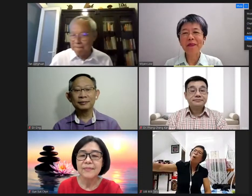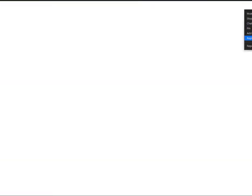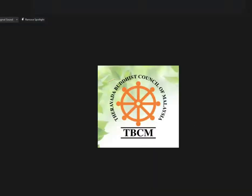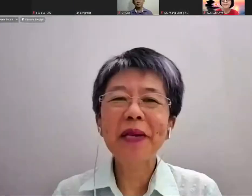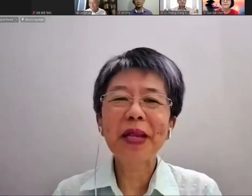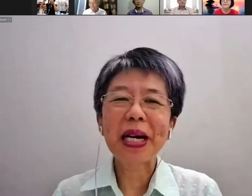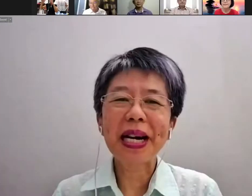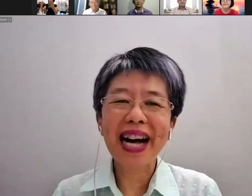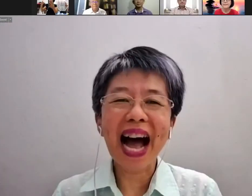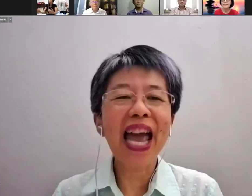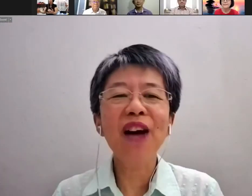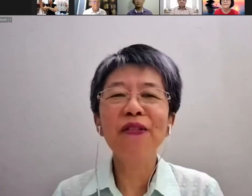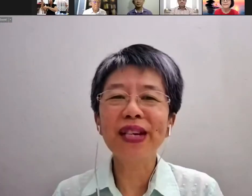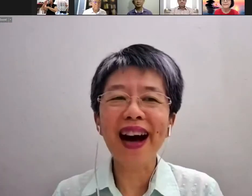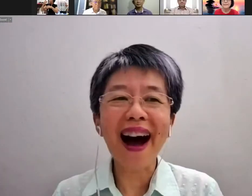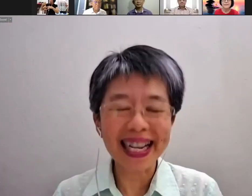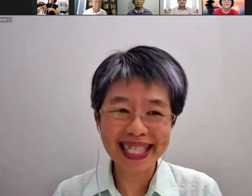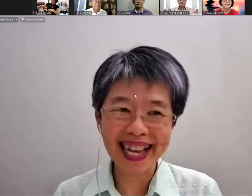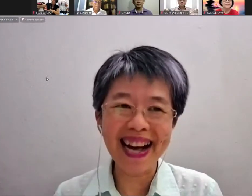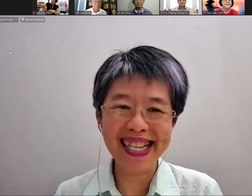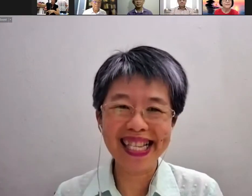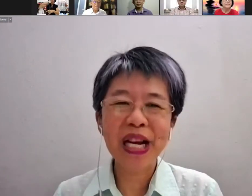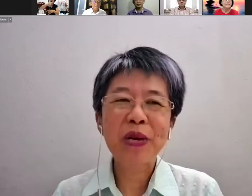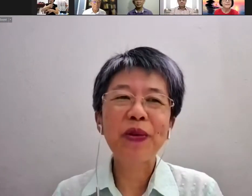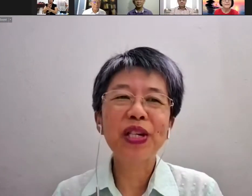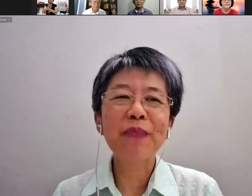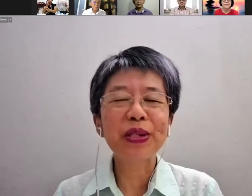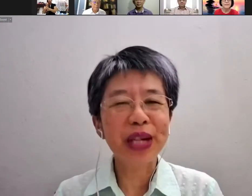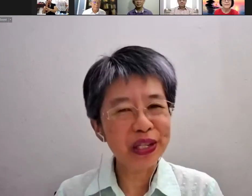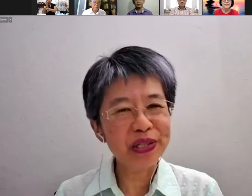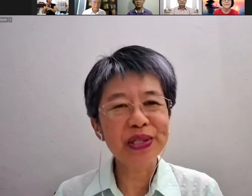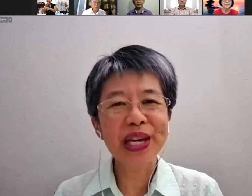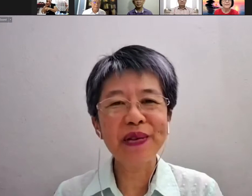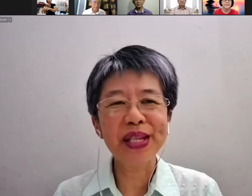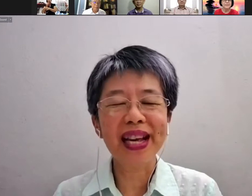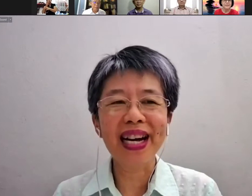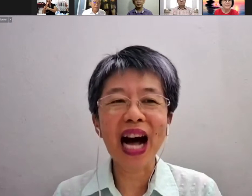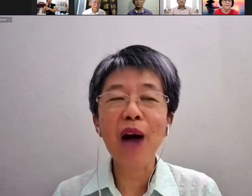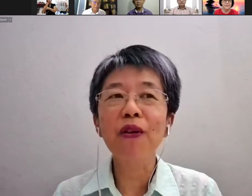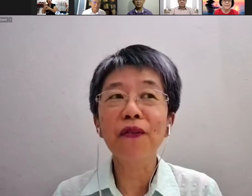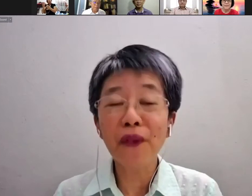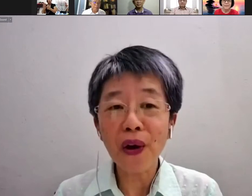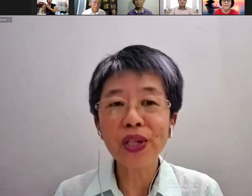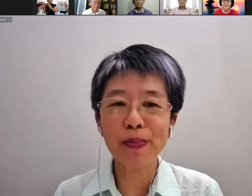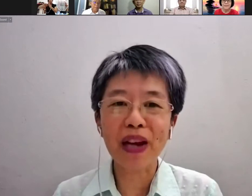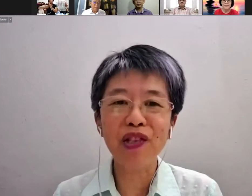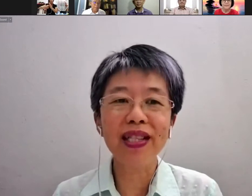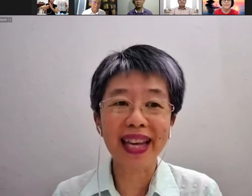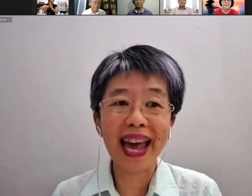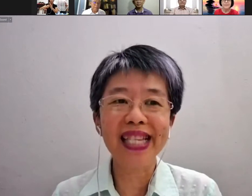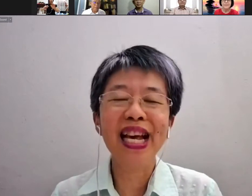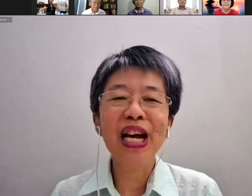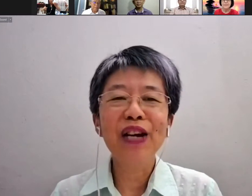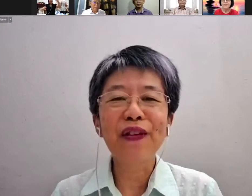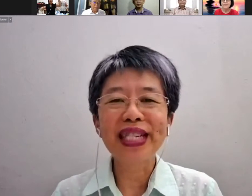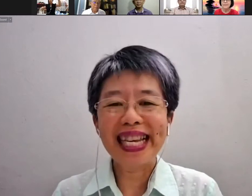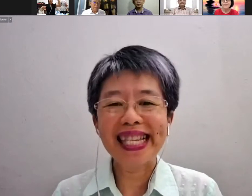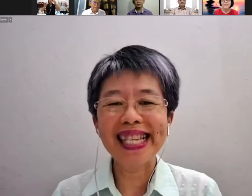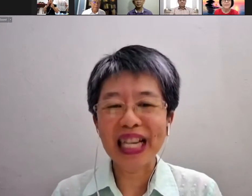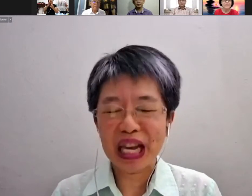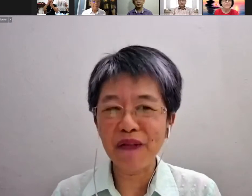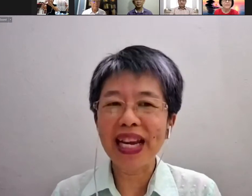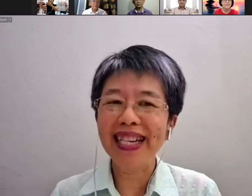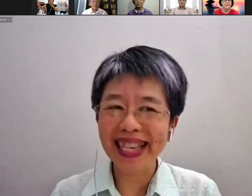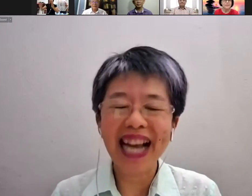evening, I have a harder task, which I'm going to introduce our four special guests for